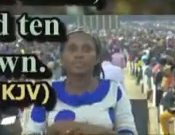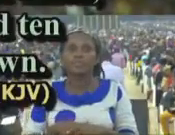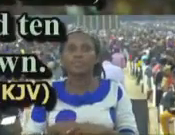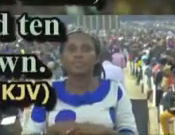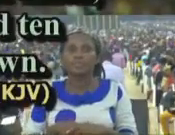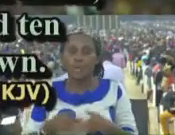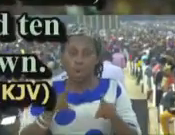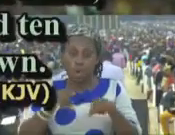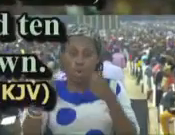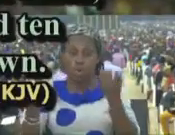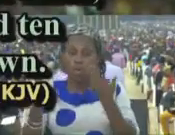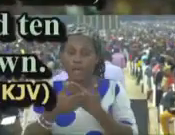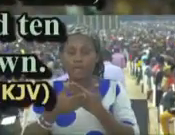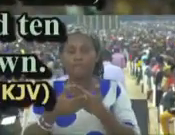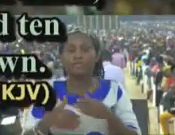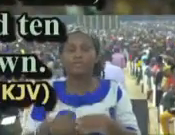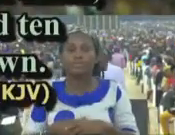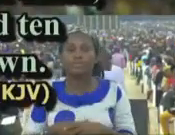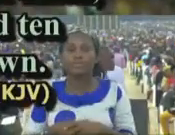Go back.